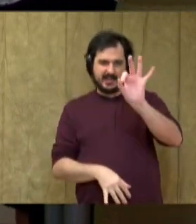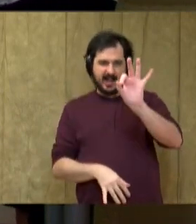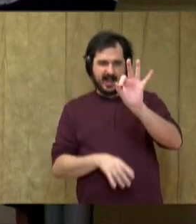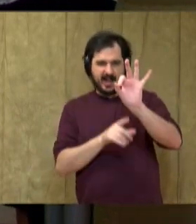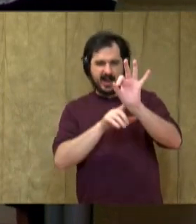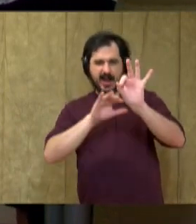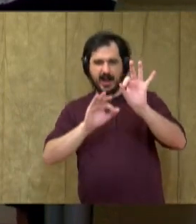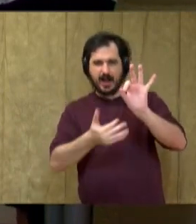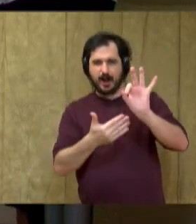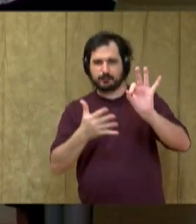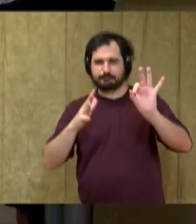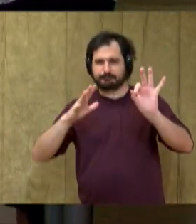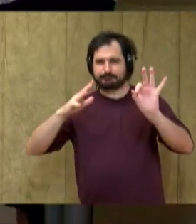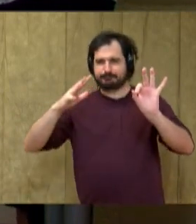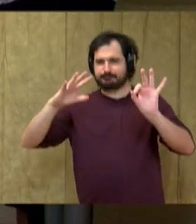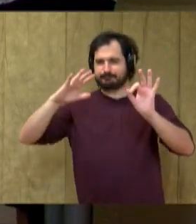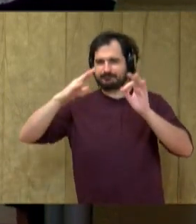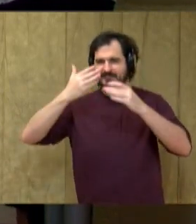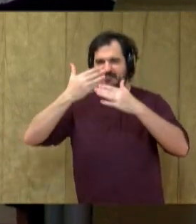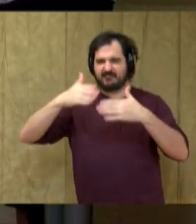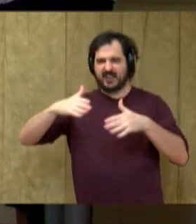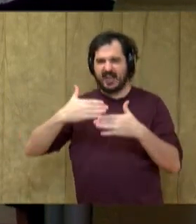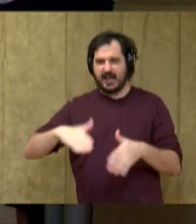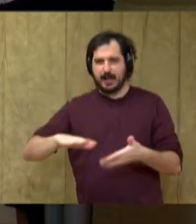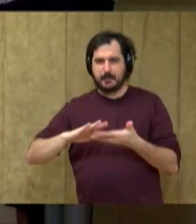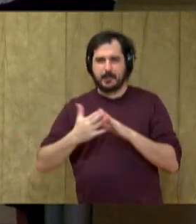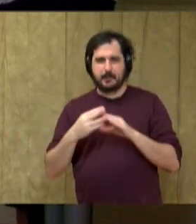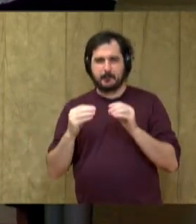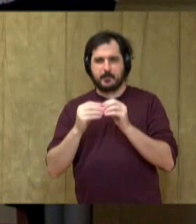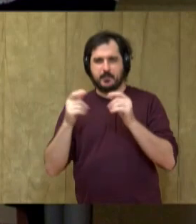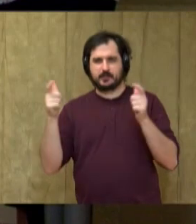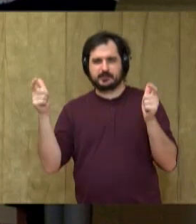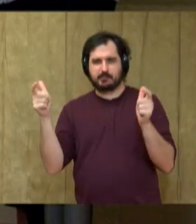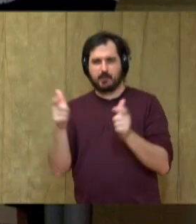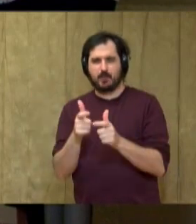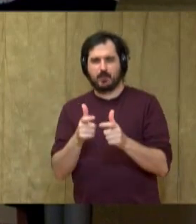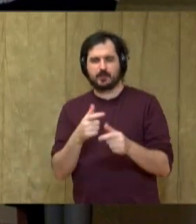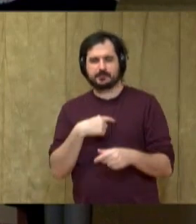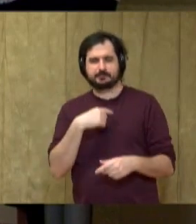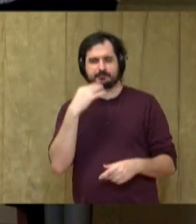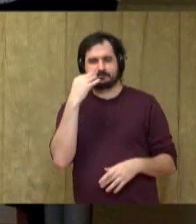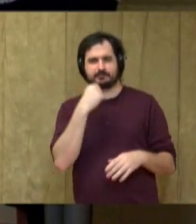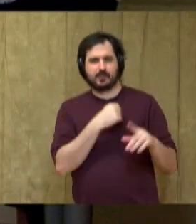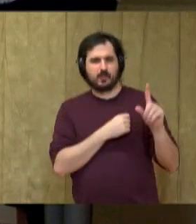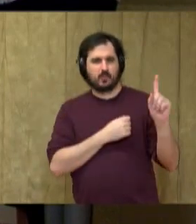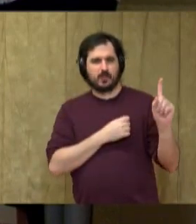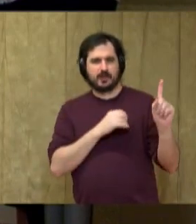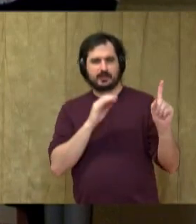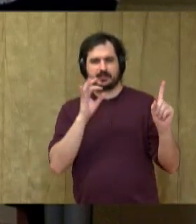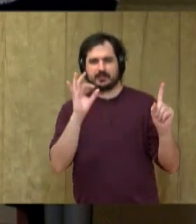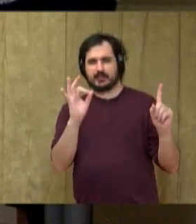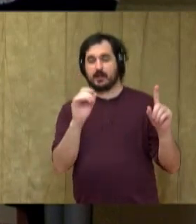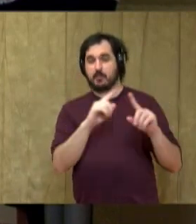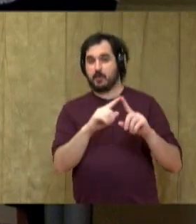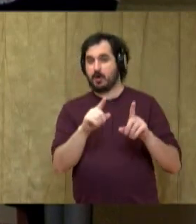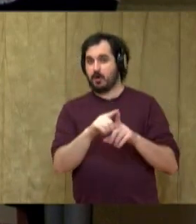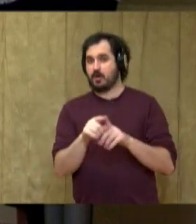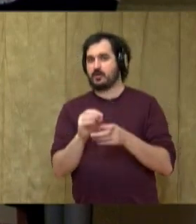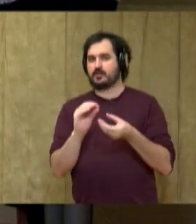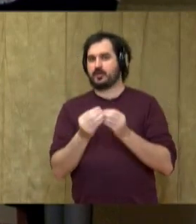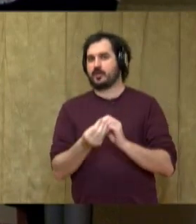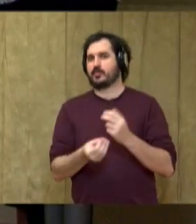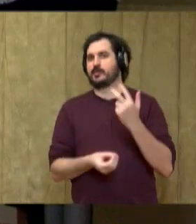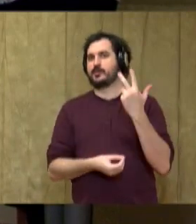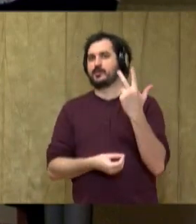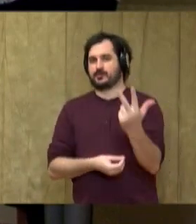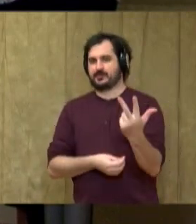I'm thinking of factors of 9, and I'm thinking of 1 and 9, but I'm also thinking of the number 3. If